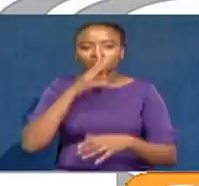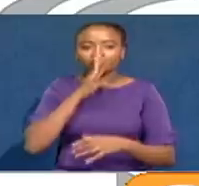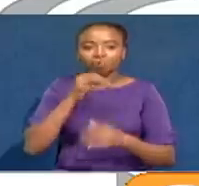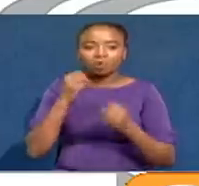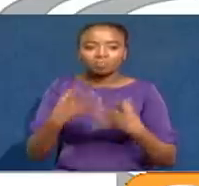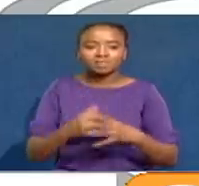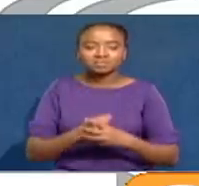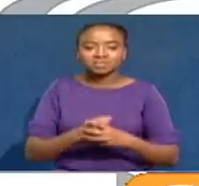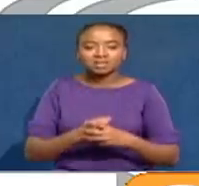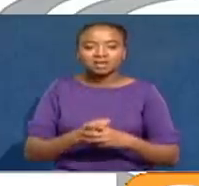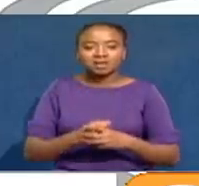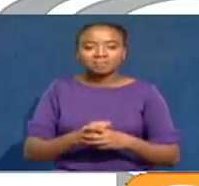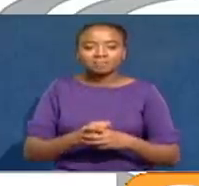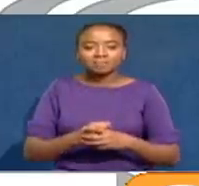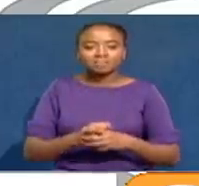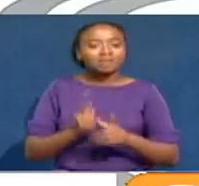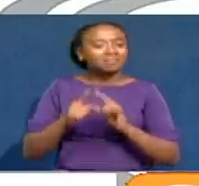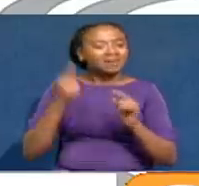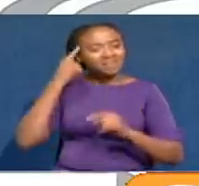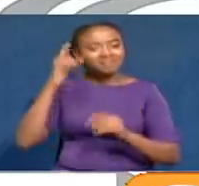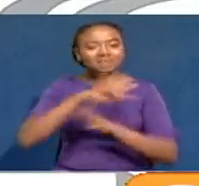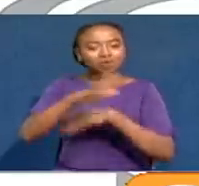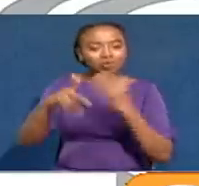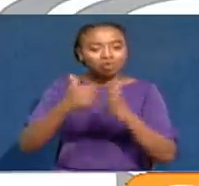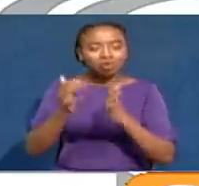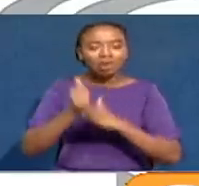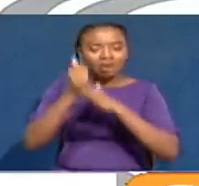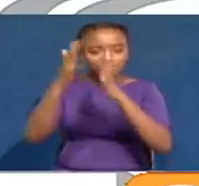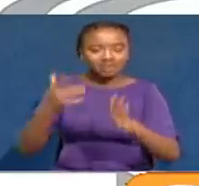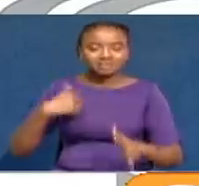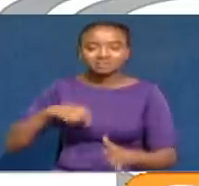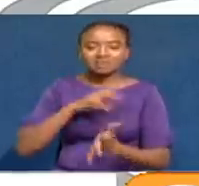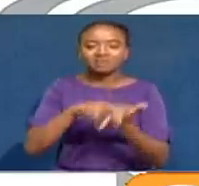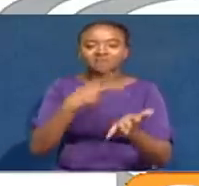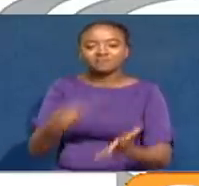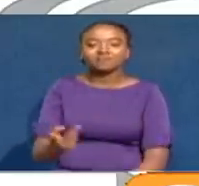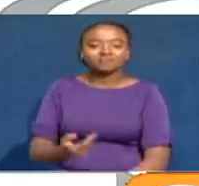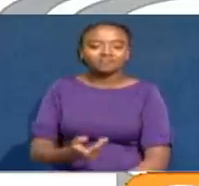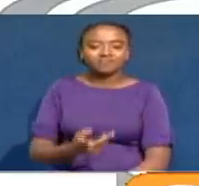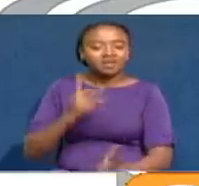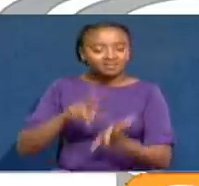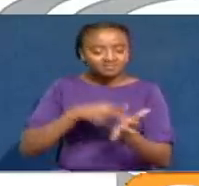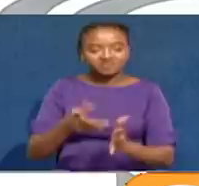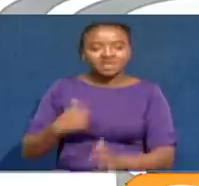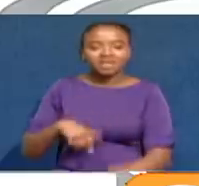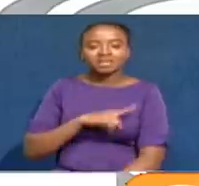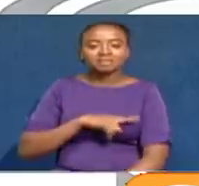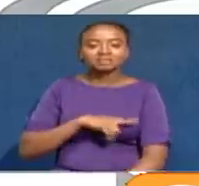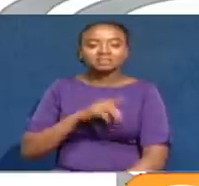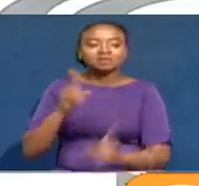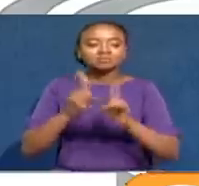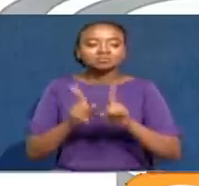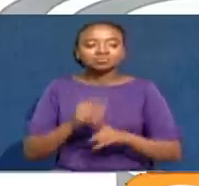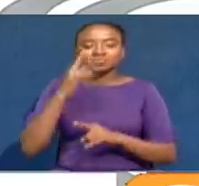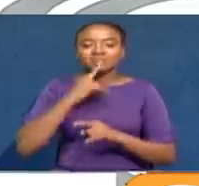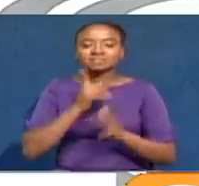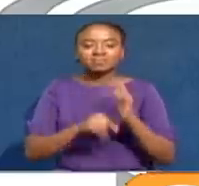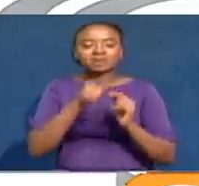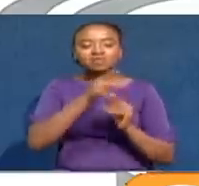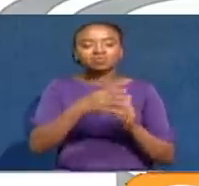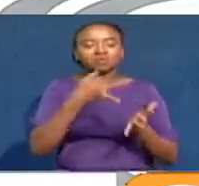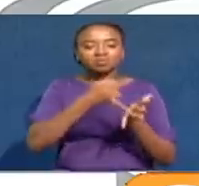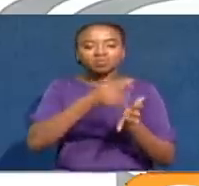has let us down? Yes. I think it's all our leaders. We have been let down. Why can't you leave the government and do and they say we are outsiders instead of okay, just hanging